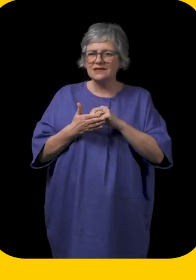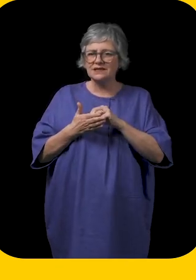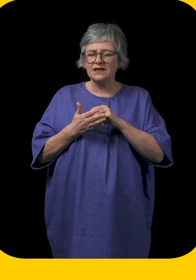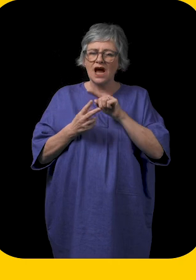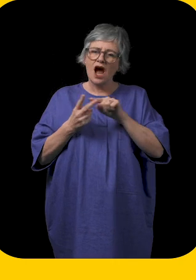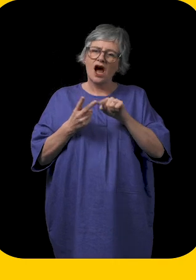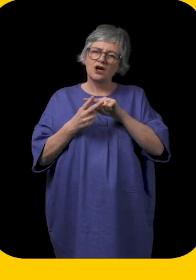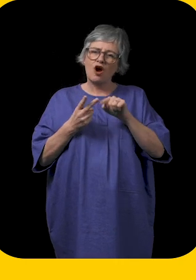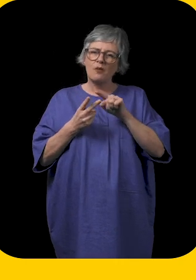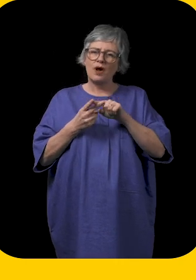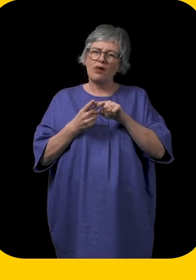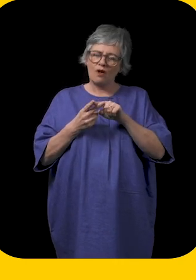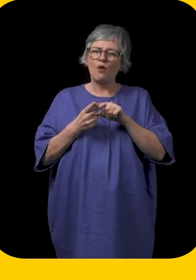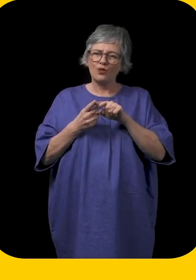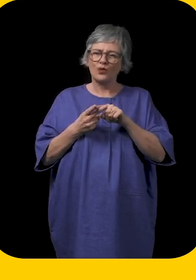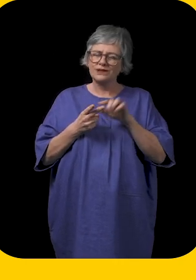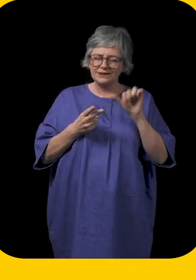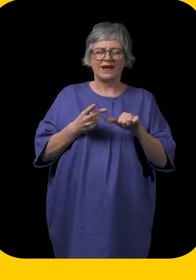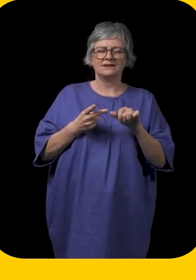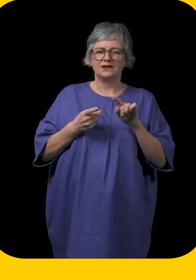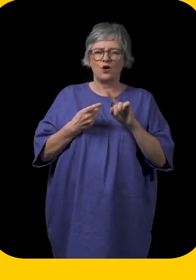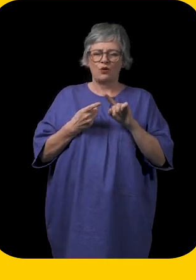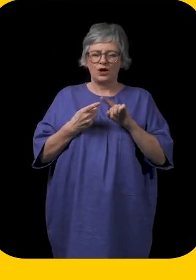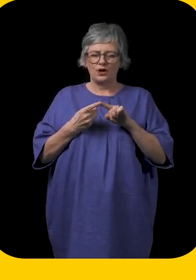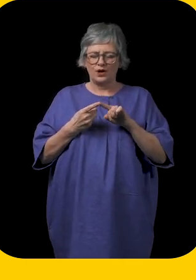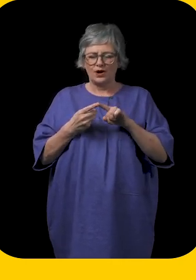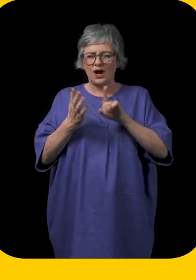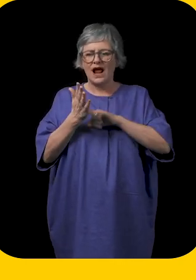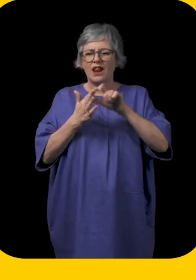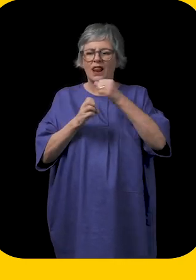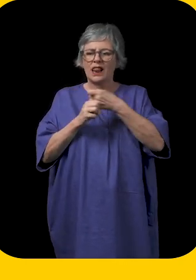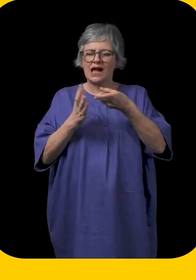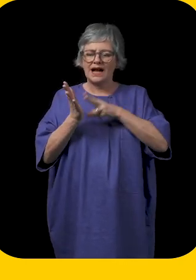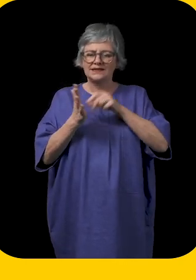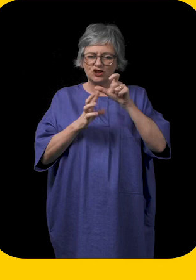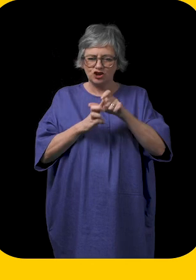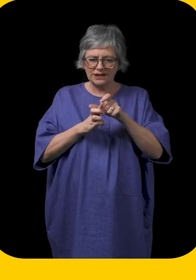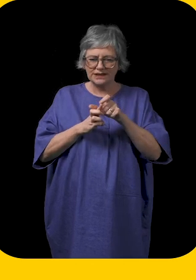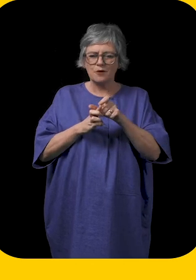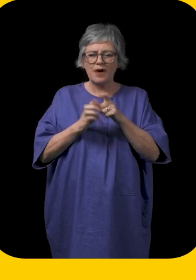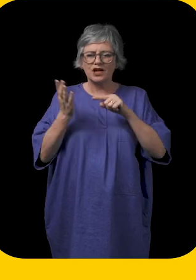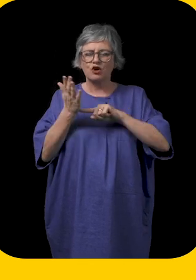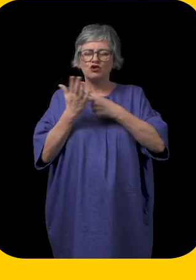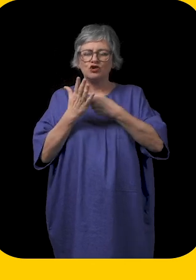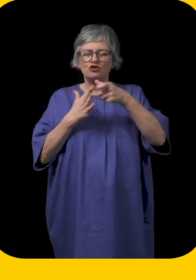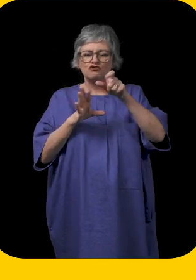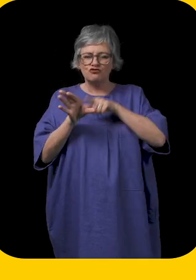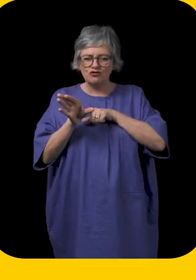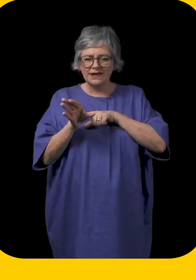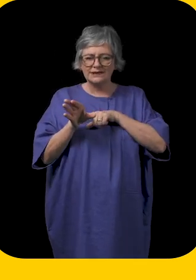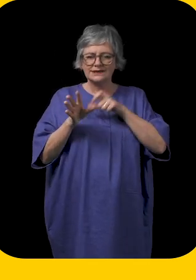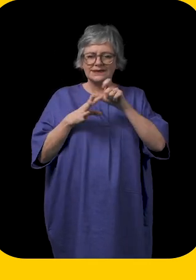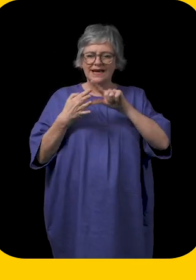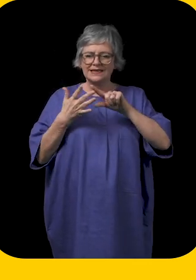been prioritizing that experience. So a couple of ones that were just like, oh, yes, was there's one called Legend Born